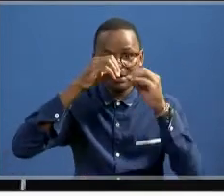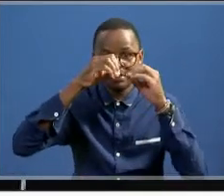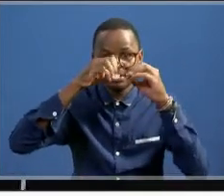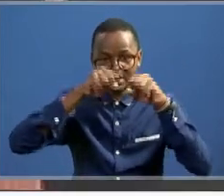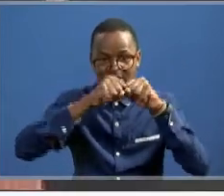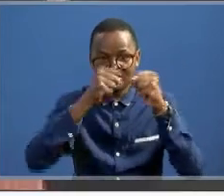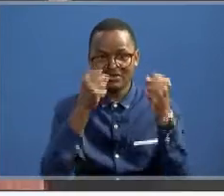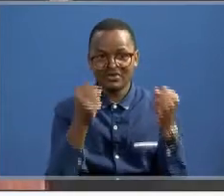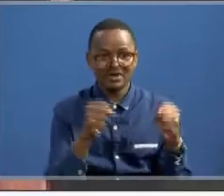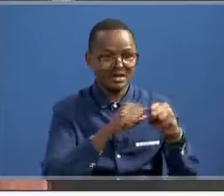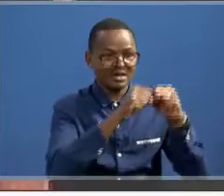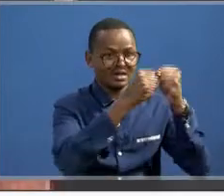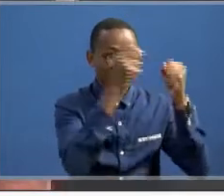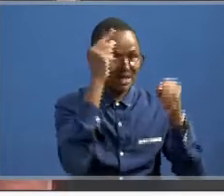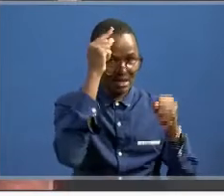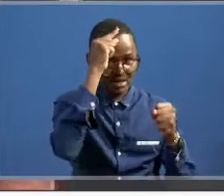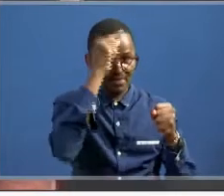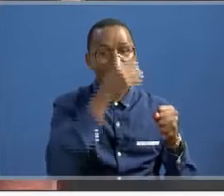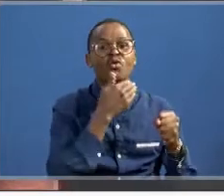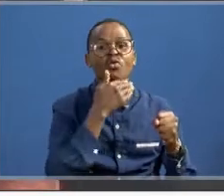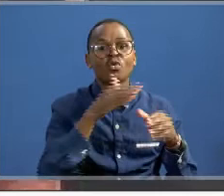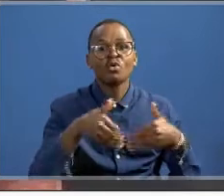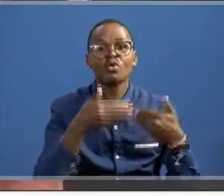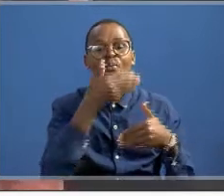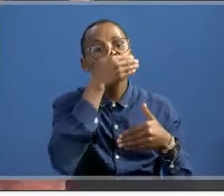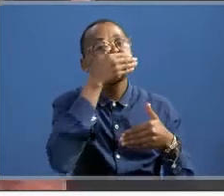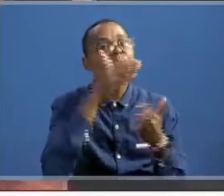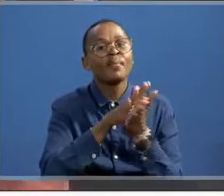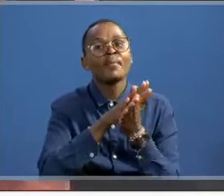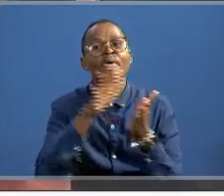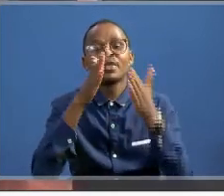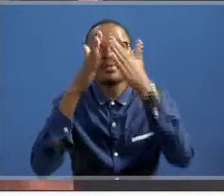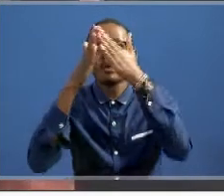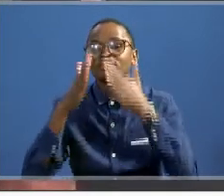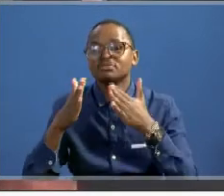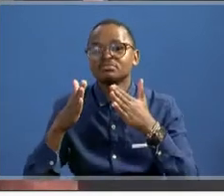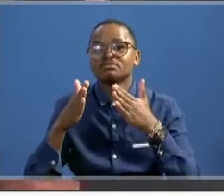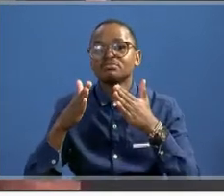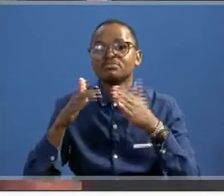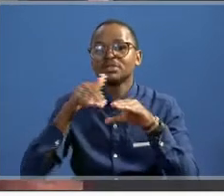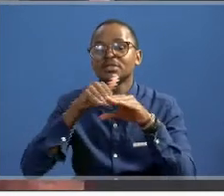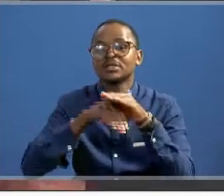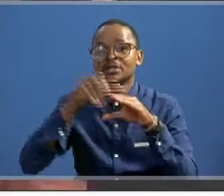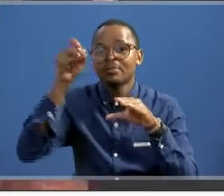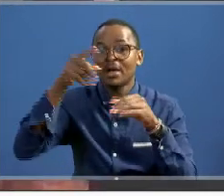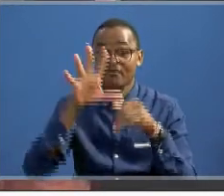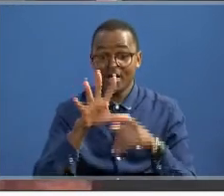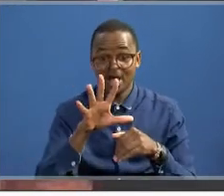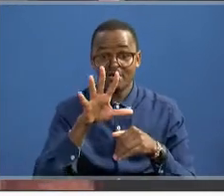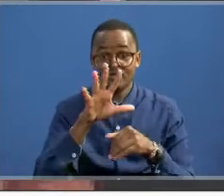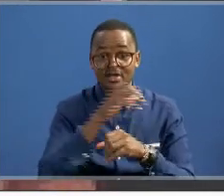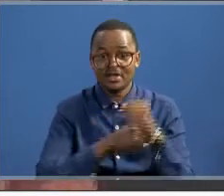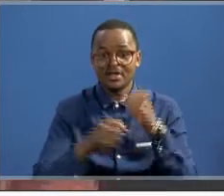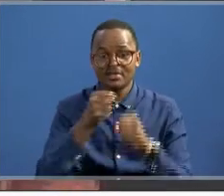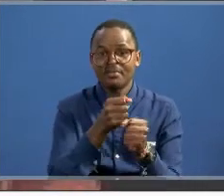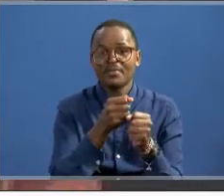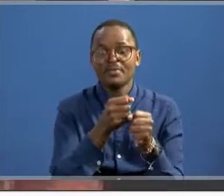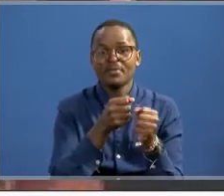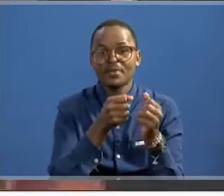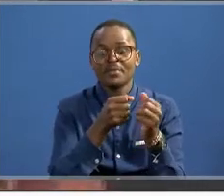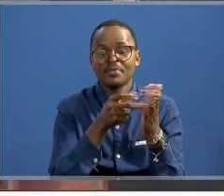demolition following the government's bid to deliver better and more affordable housing. In May this year, Nairobi County paid